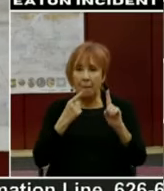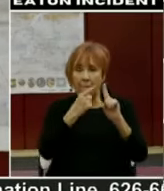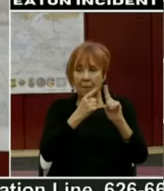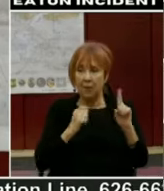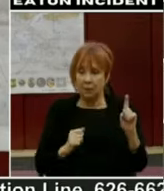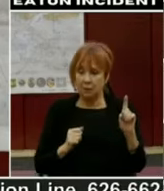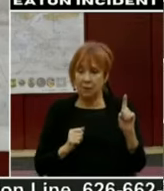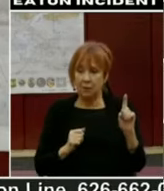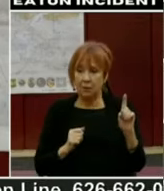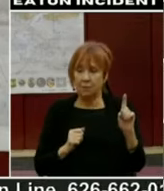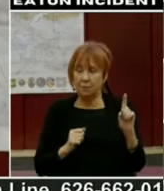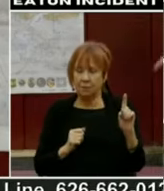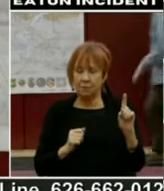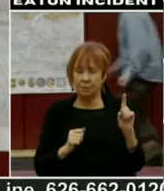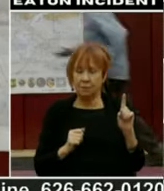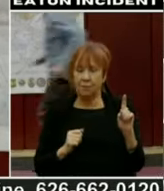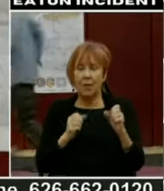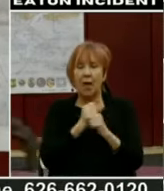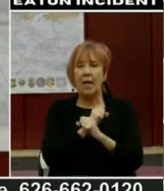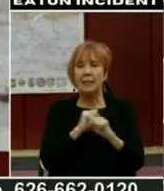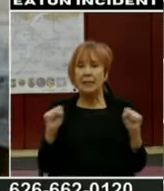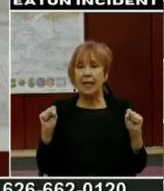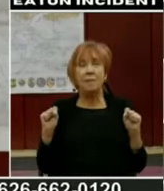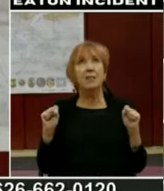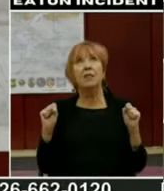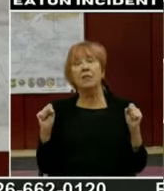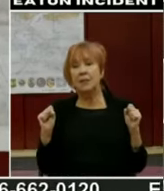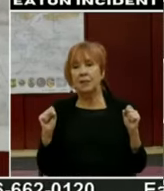back? Safety is, of course,